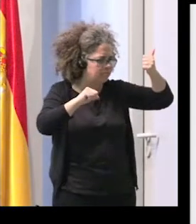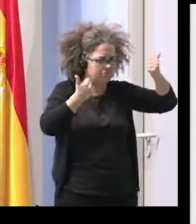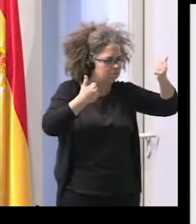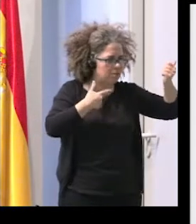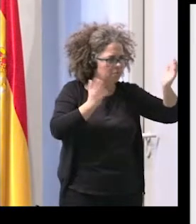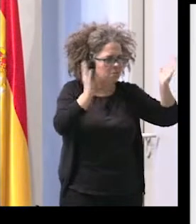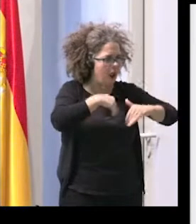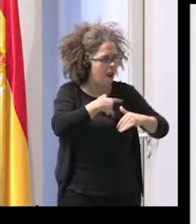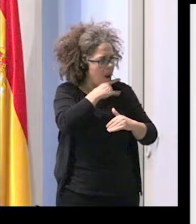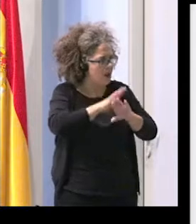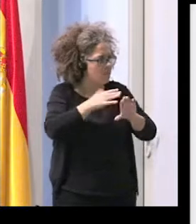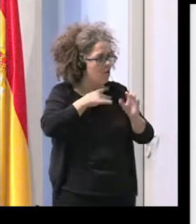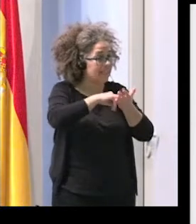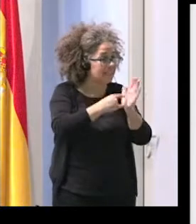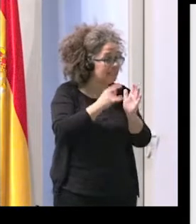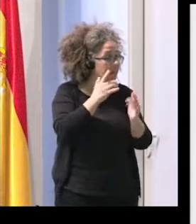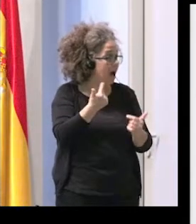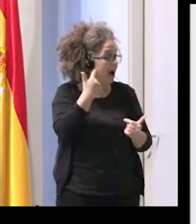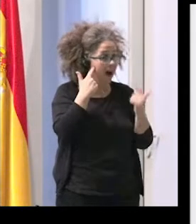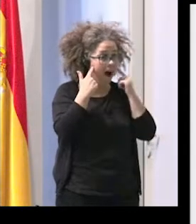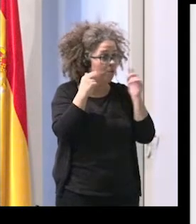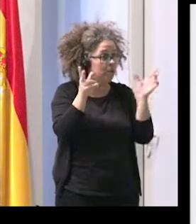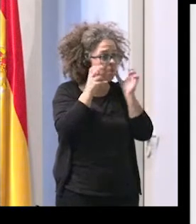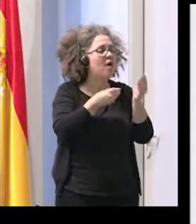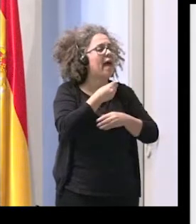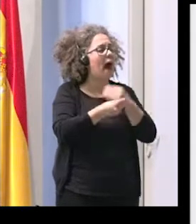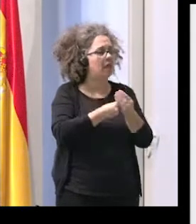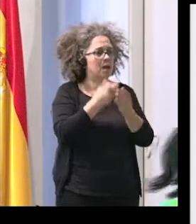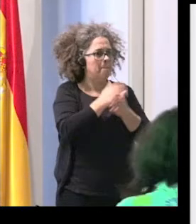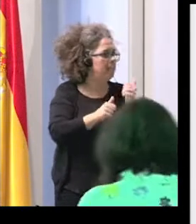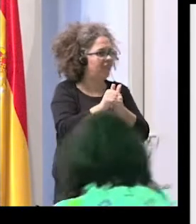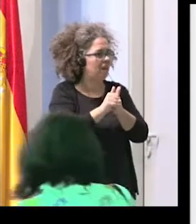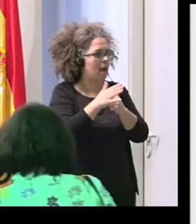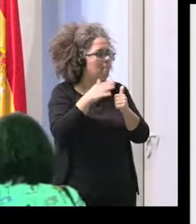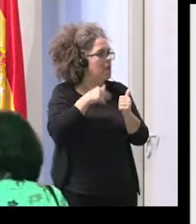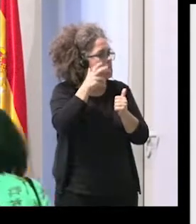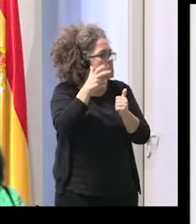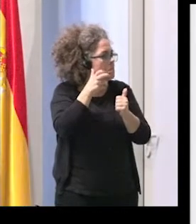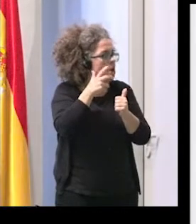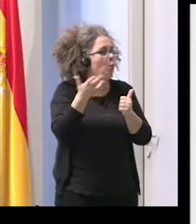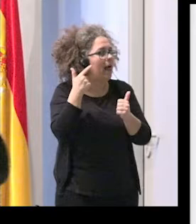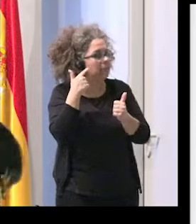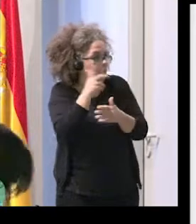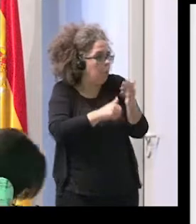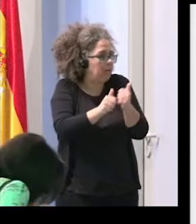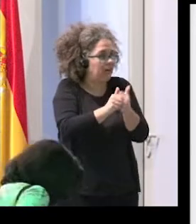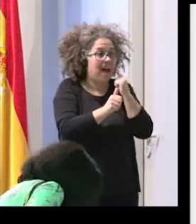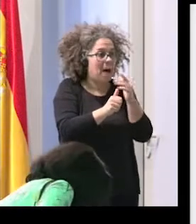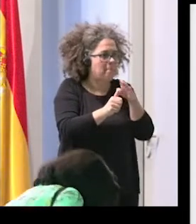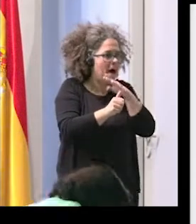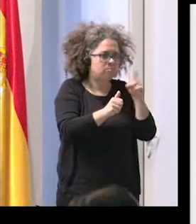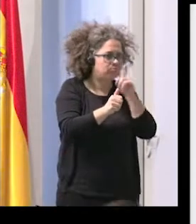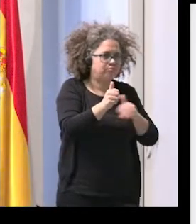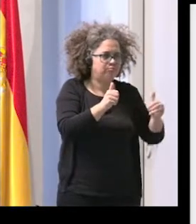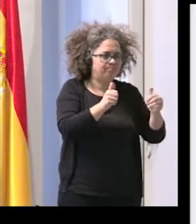will reorganize to prefer the better hearing ear. And when this occurs in development, it's very hard to